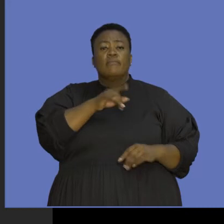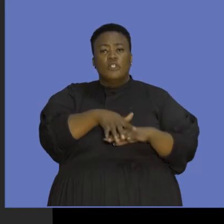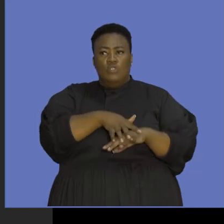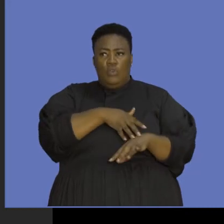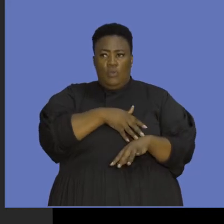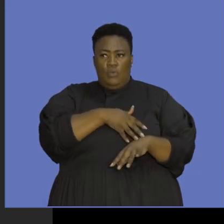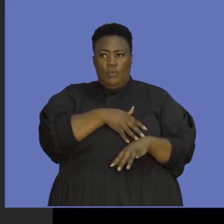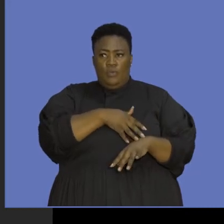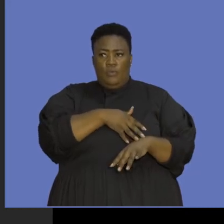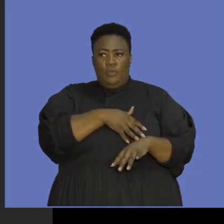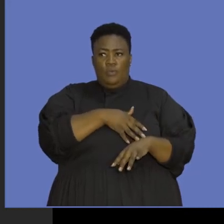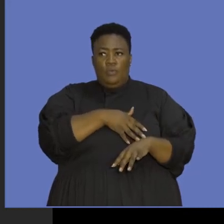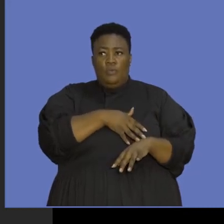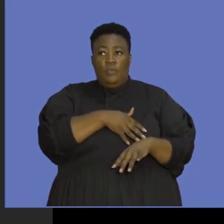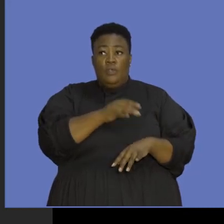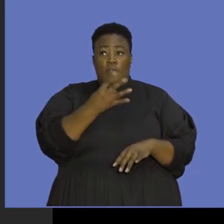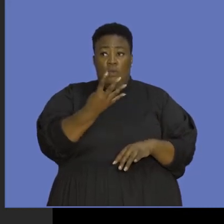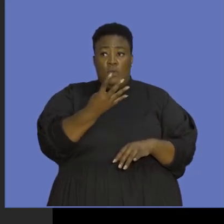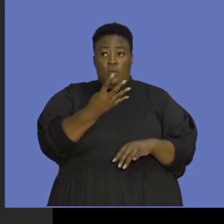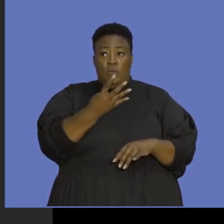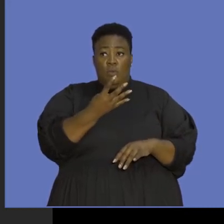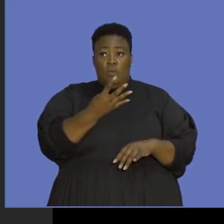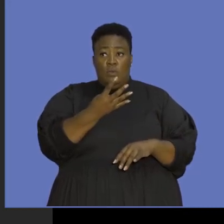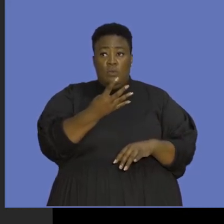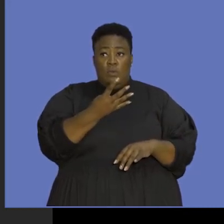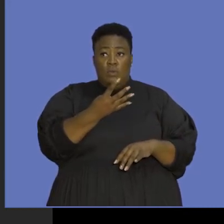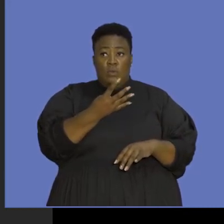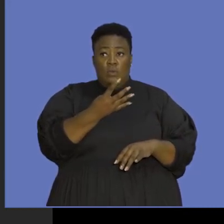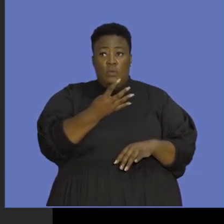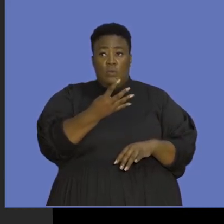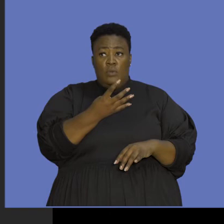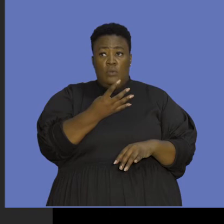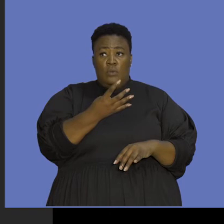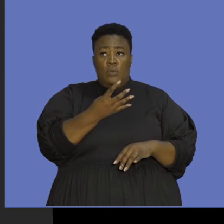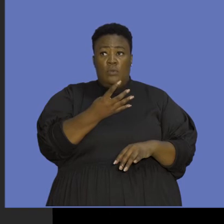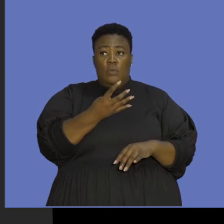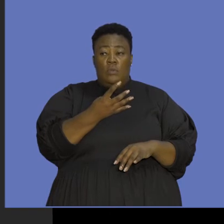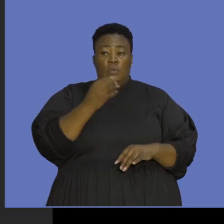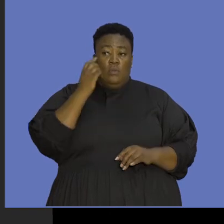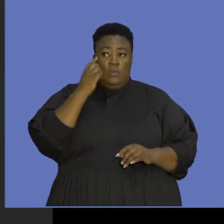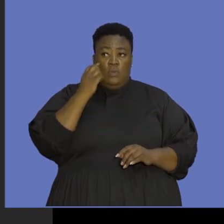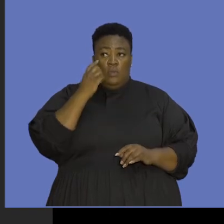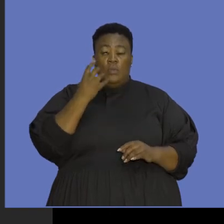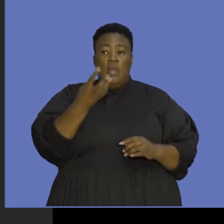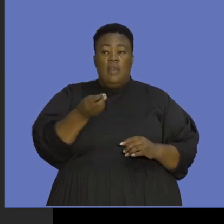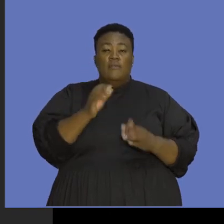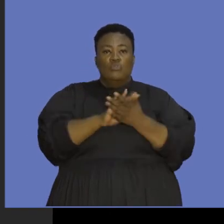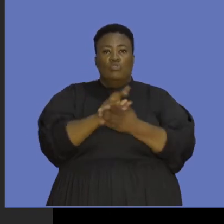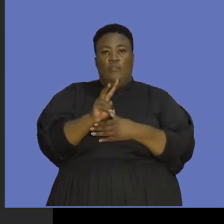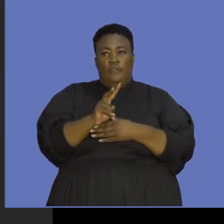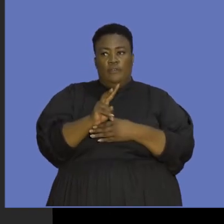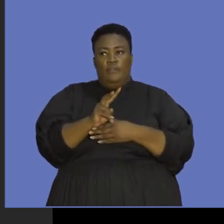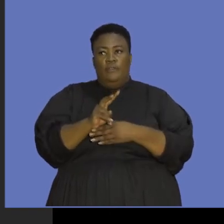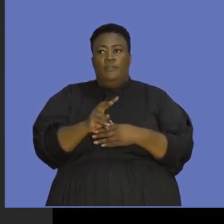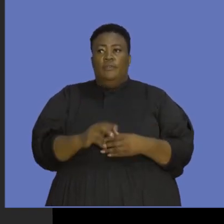because it's going slower. So just quickly, let's look at tape 4 again. We can count them, 2, 4, 6,